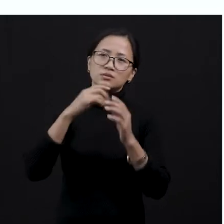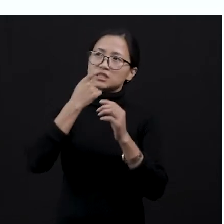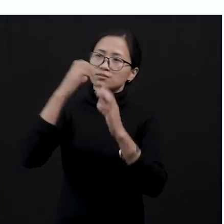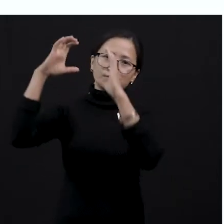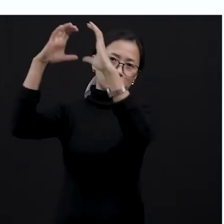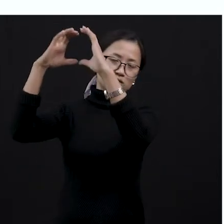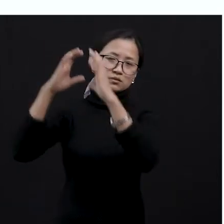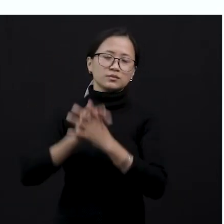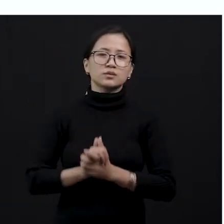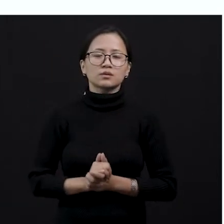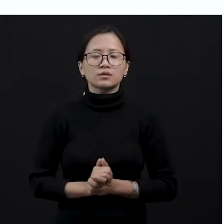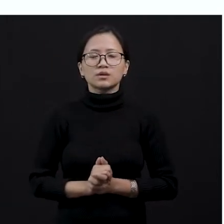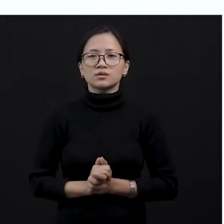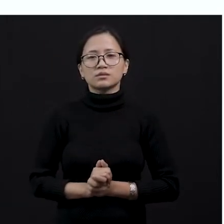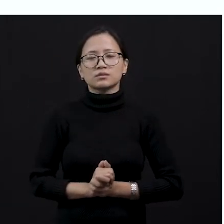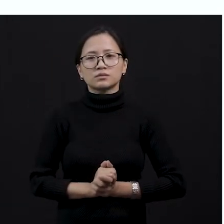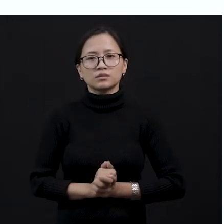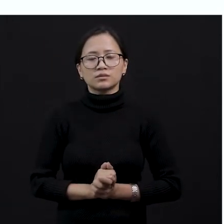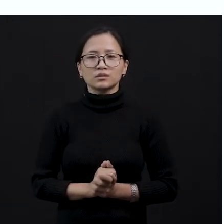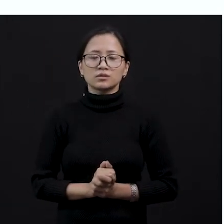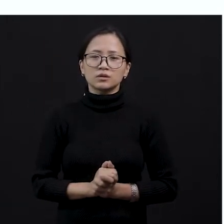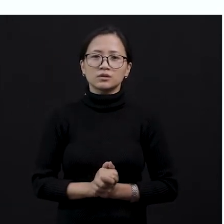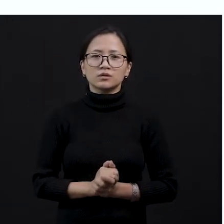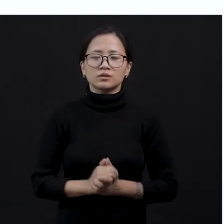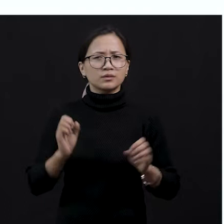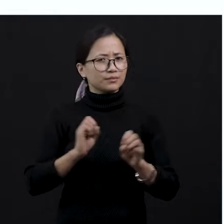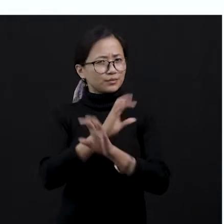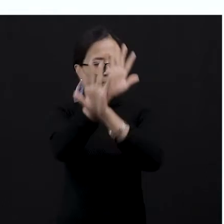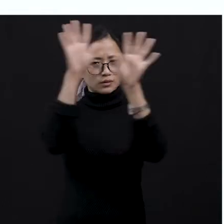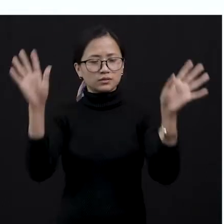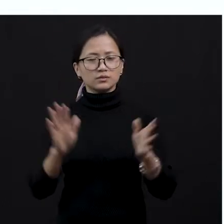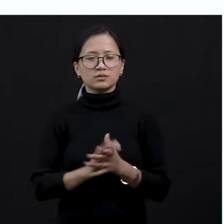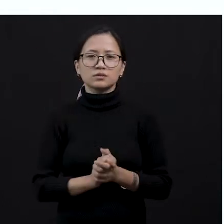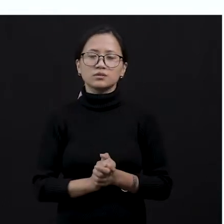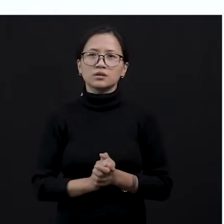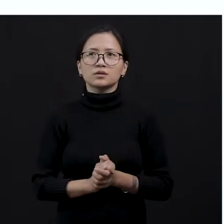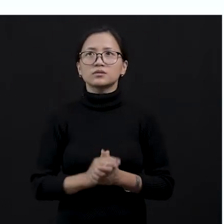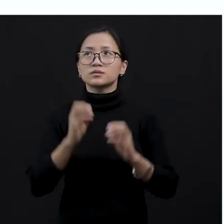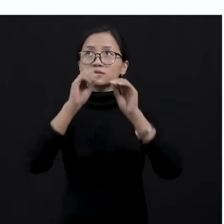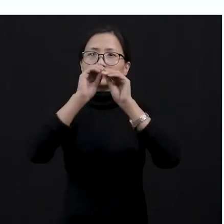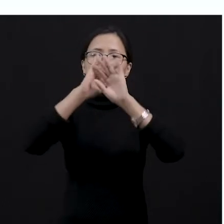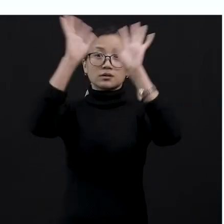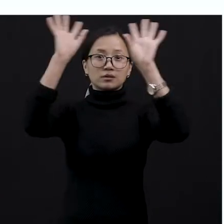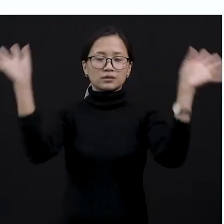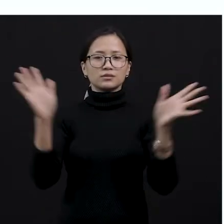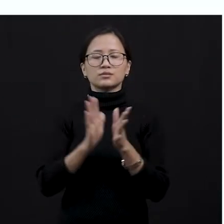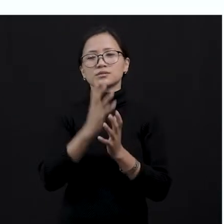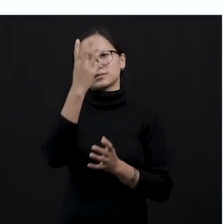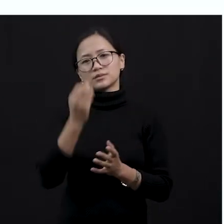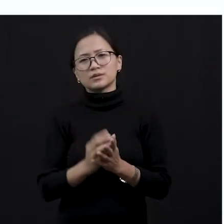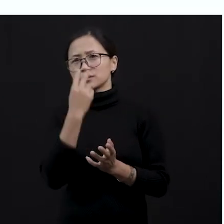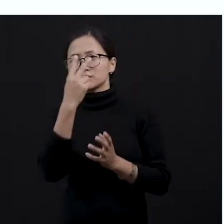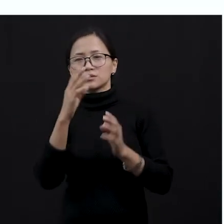We don't see the sun during the nighttime. So we see the moon, it brightens the sky during the night. And we also see